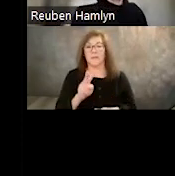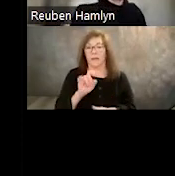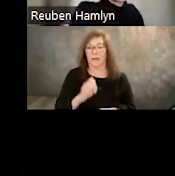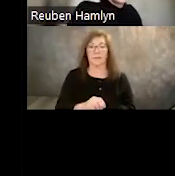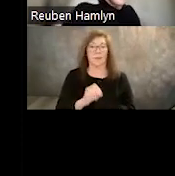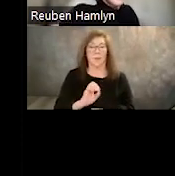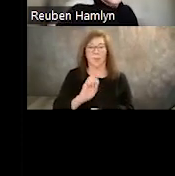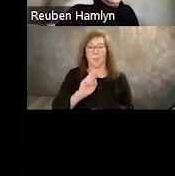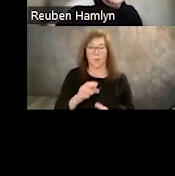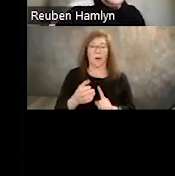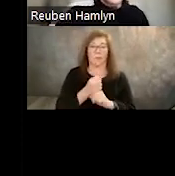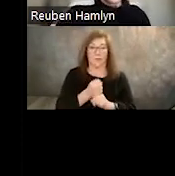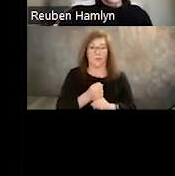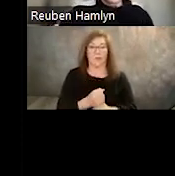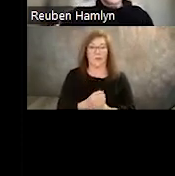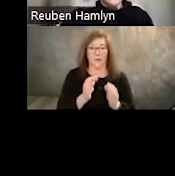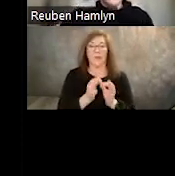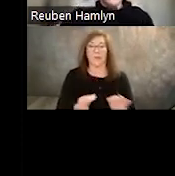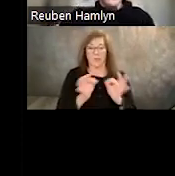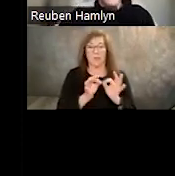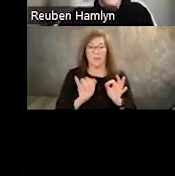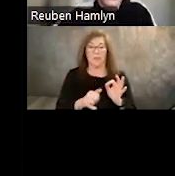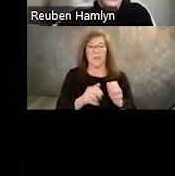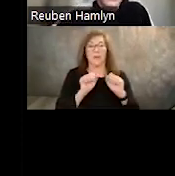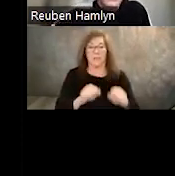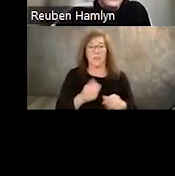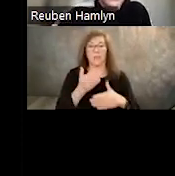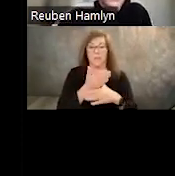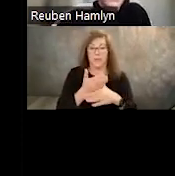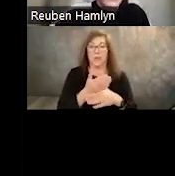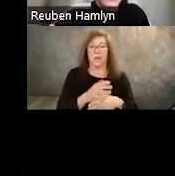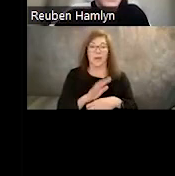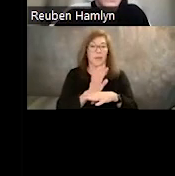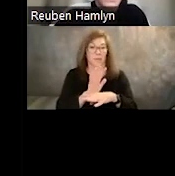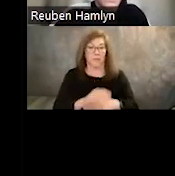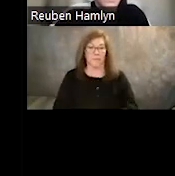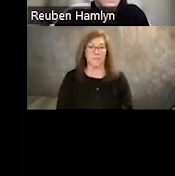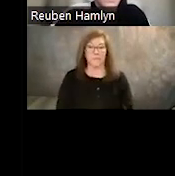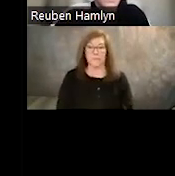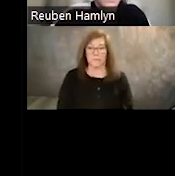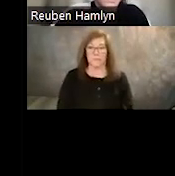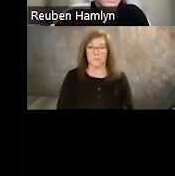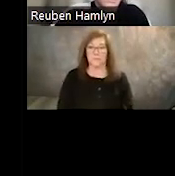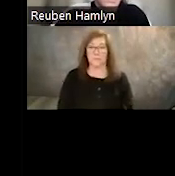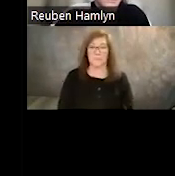arrest. And crucial to that is also the ability to share that footage.